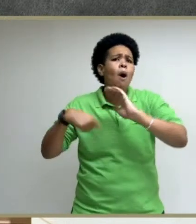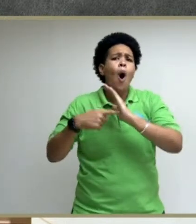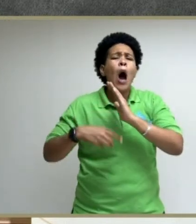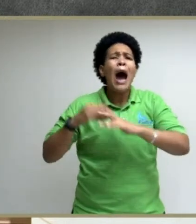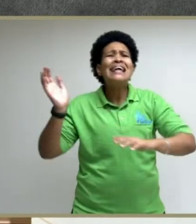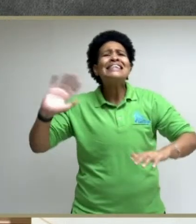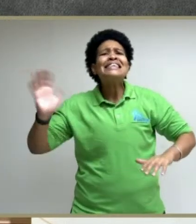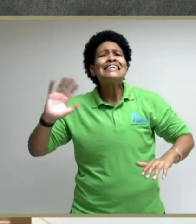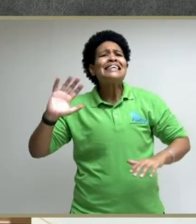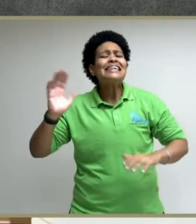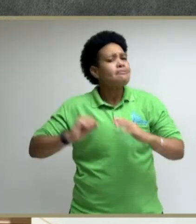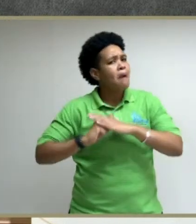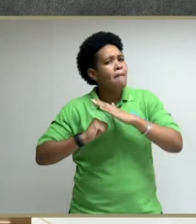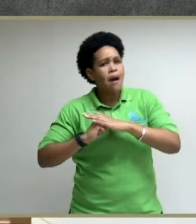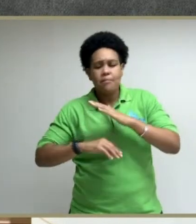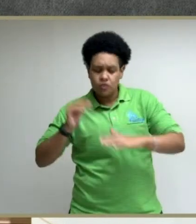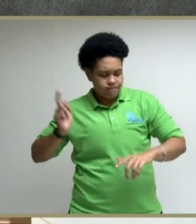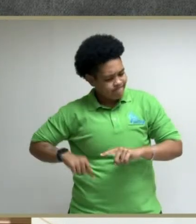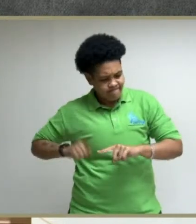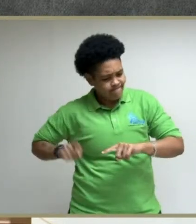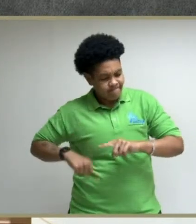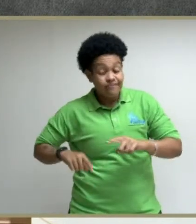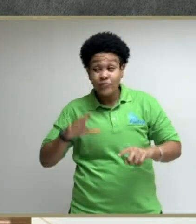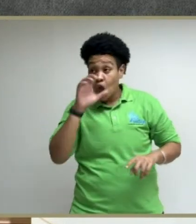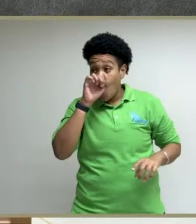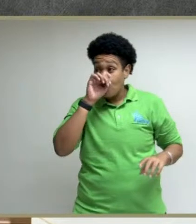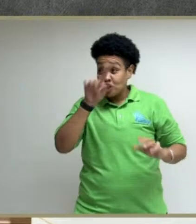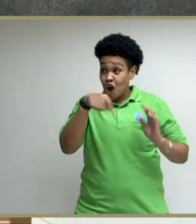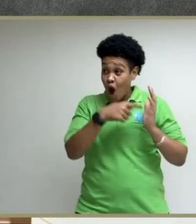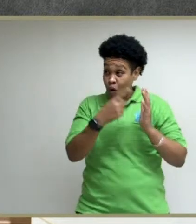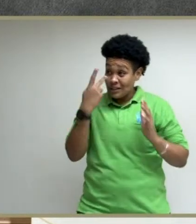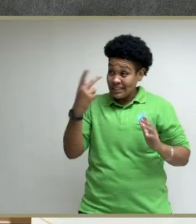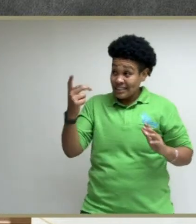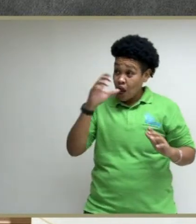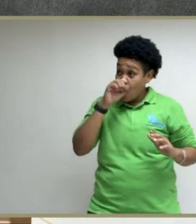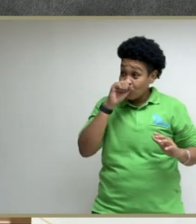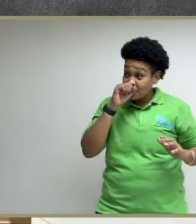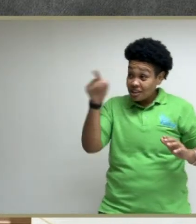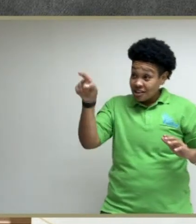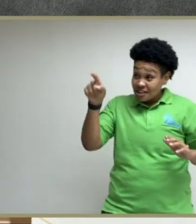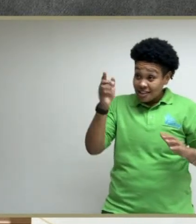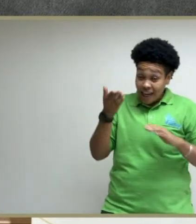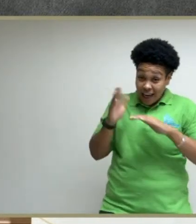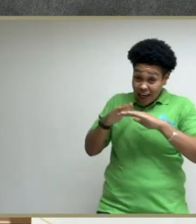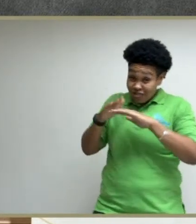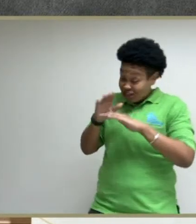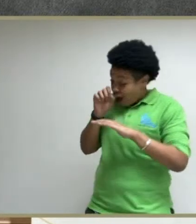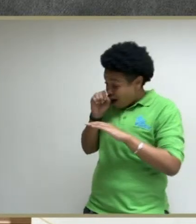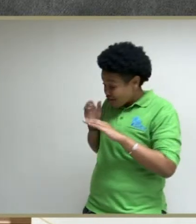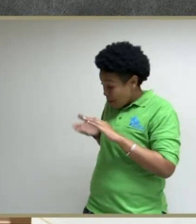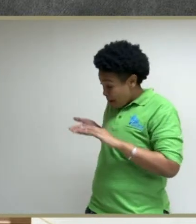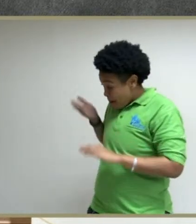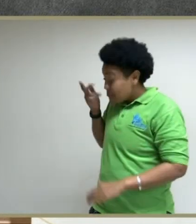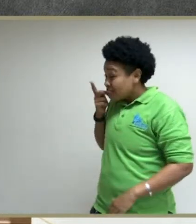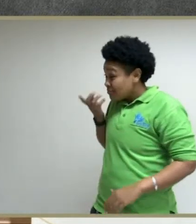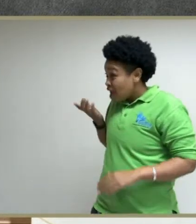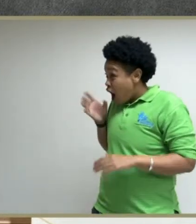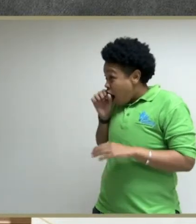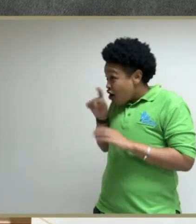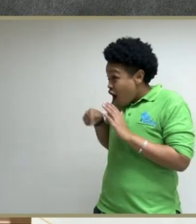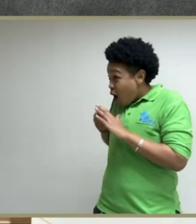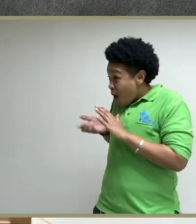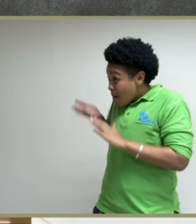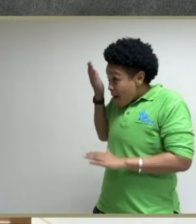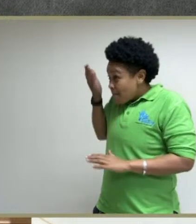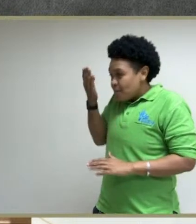also, the curfew hours are in the orange, and you would see that when we increase the curfew hours as well, the blue